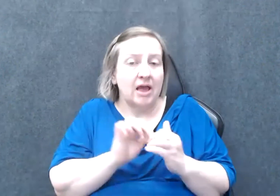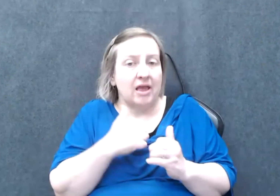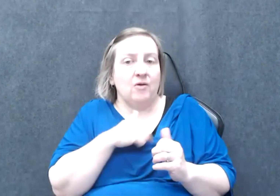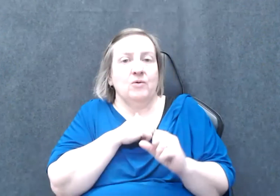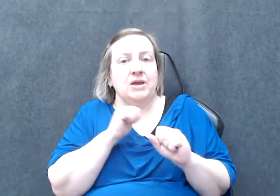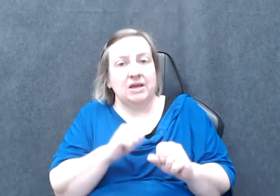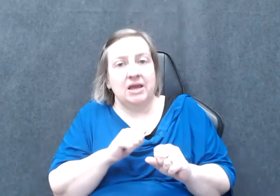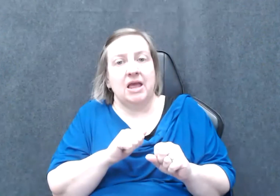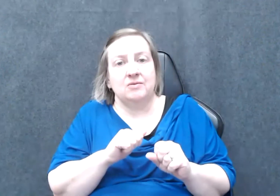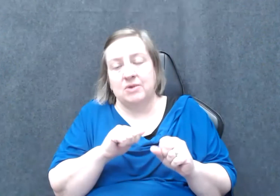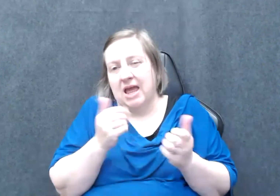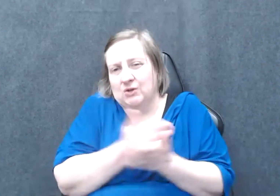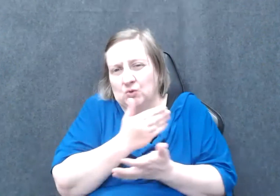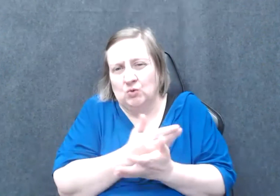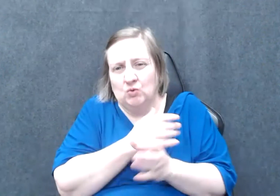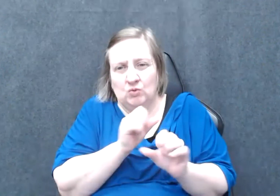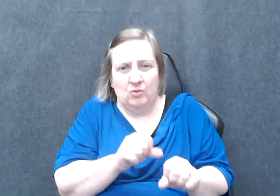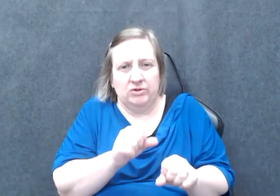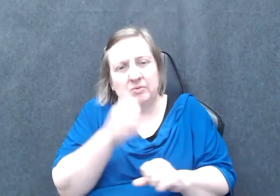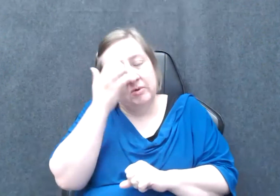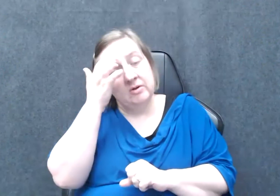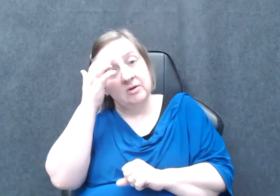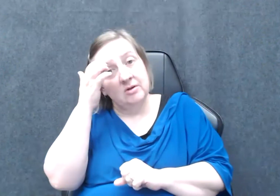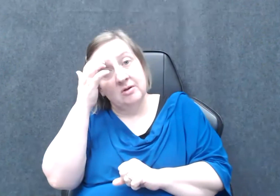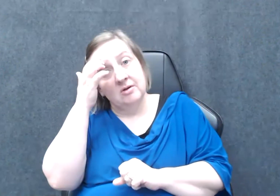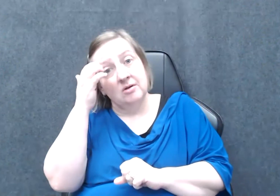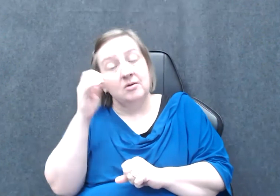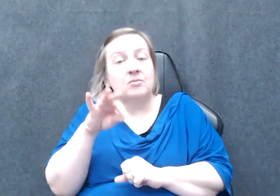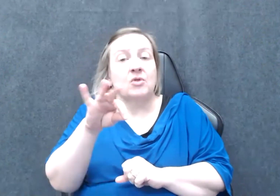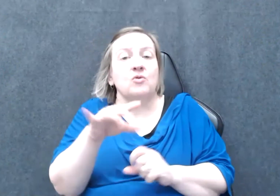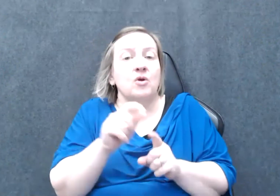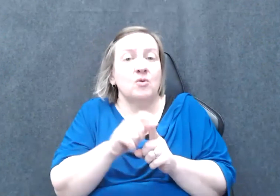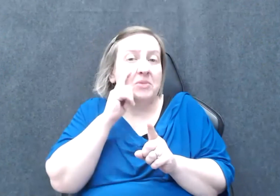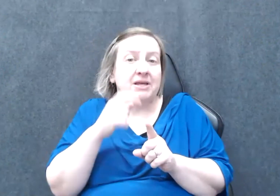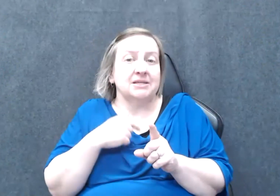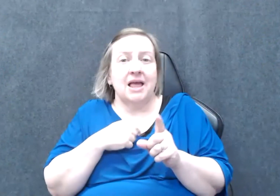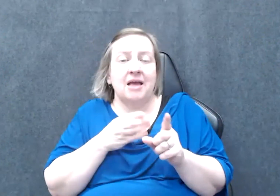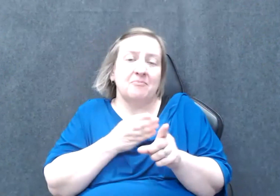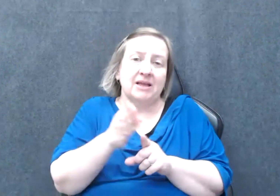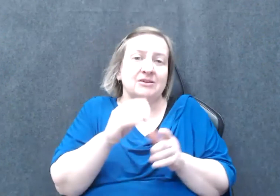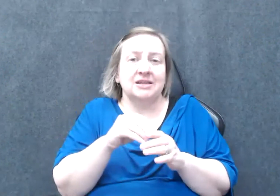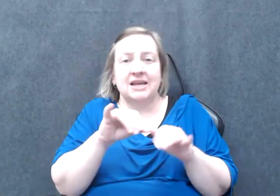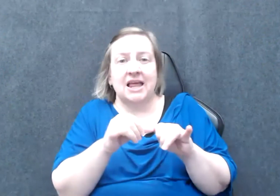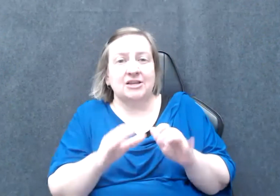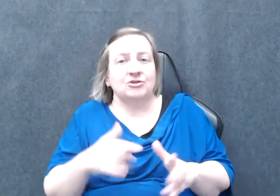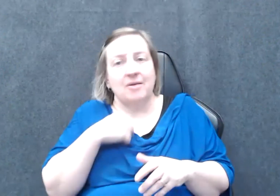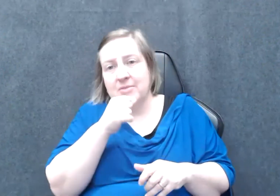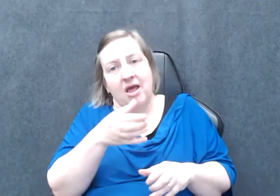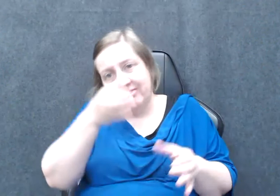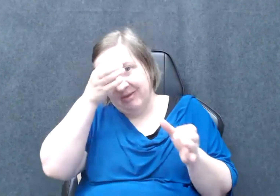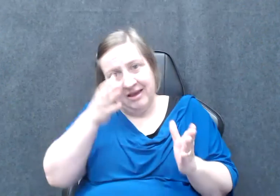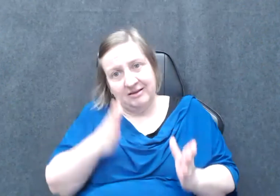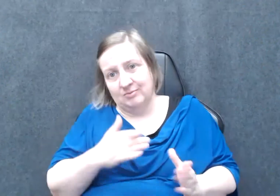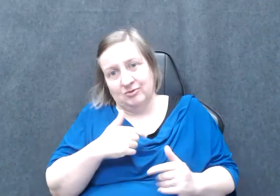as cutting edge as possible? Can we have, you know, and I'm going to throw out words just because I'm married to an engineer, right? I am not the expert here. You know,